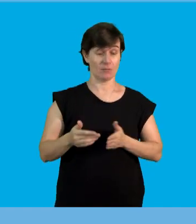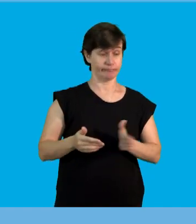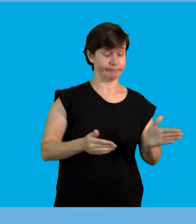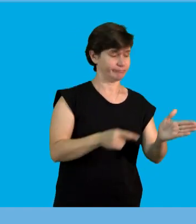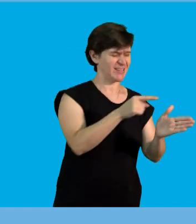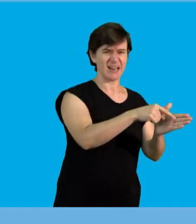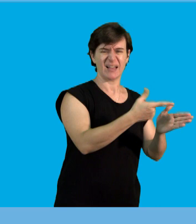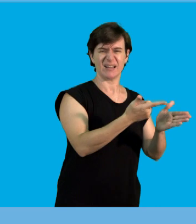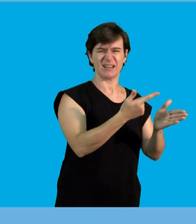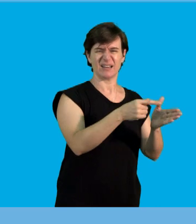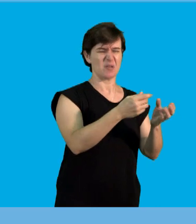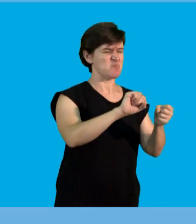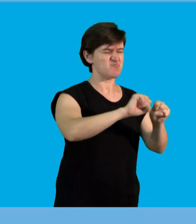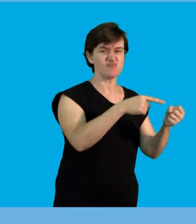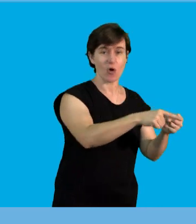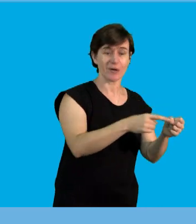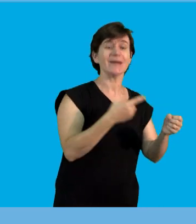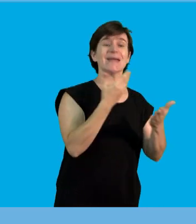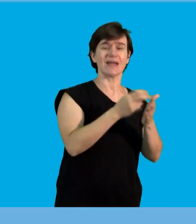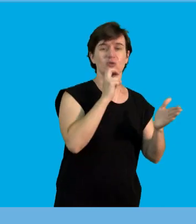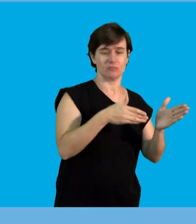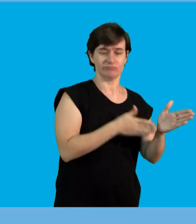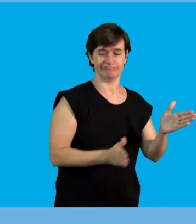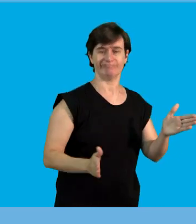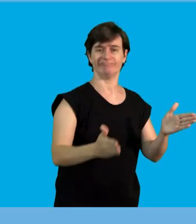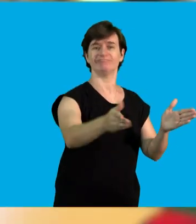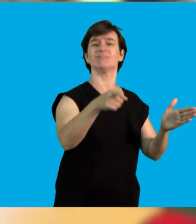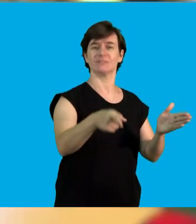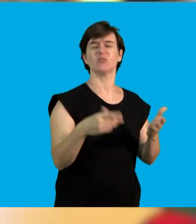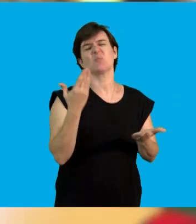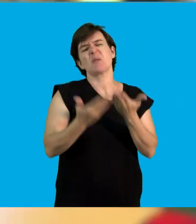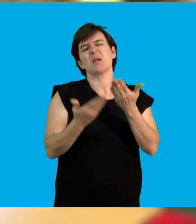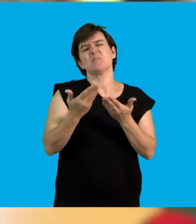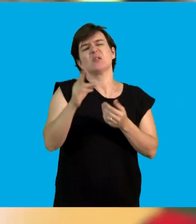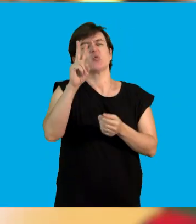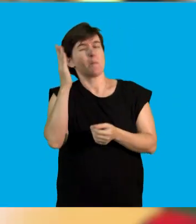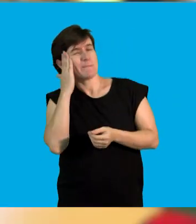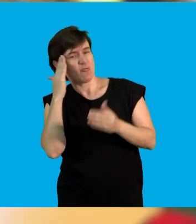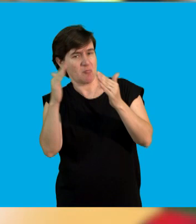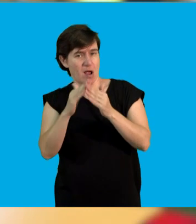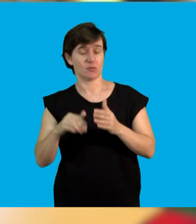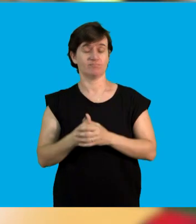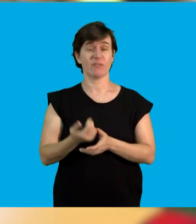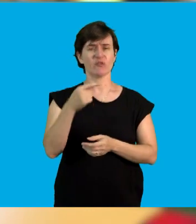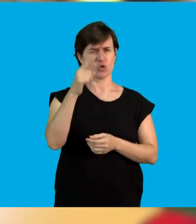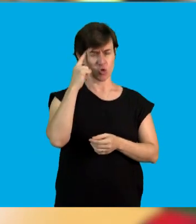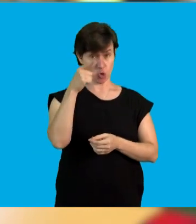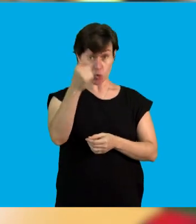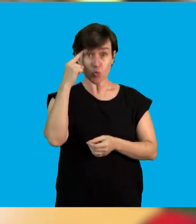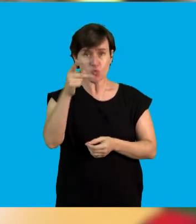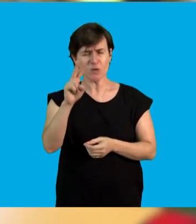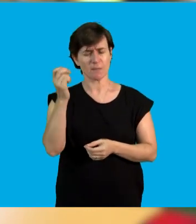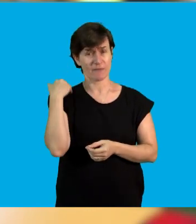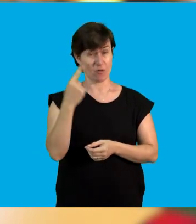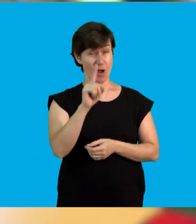working, then the other pathways can still work. You do know that if you have a 3-room house or a 2-room house, if one of the light bulbs